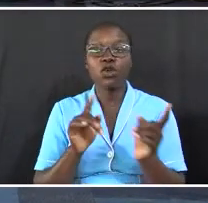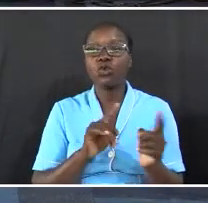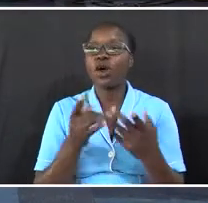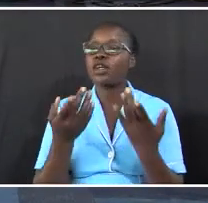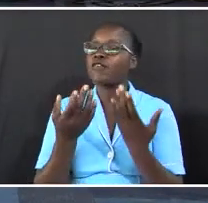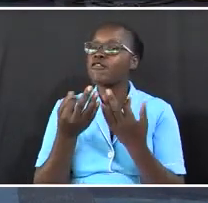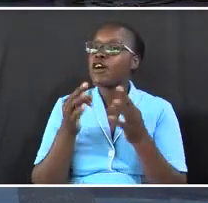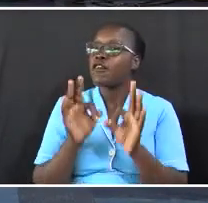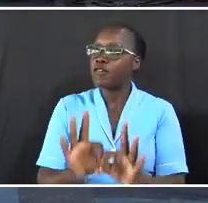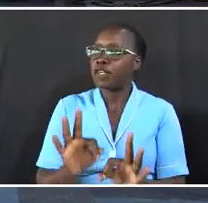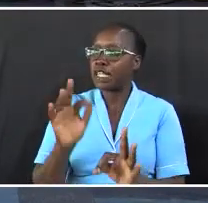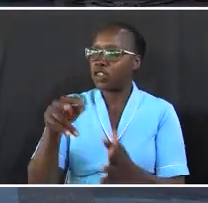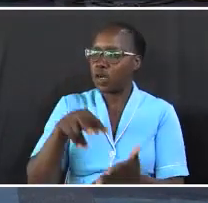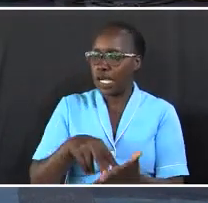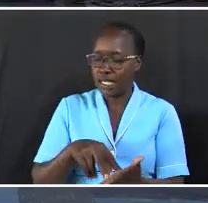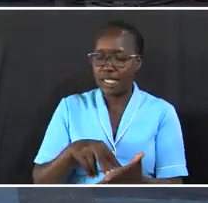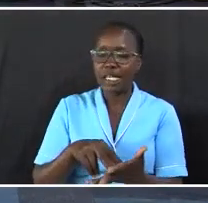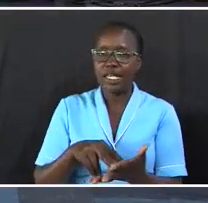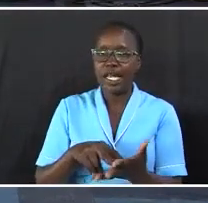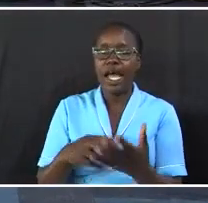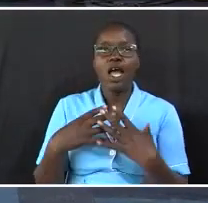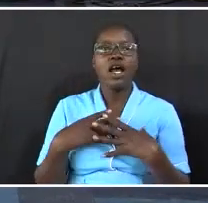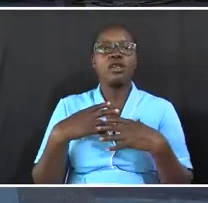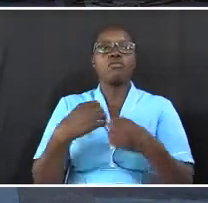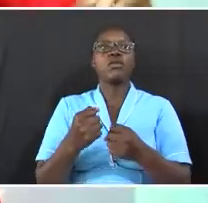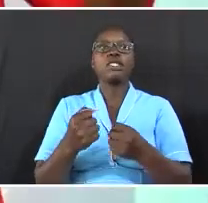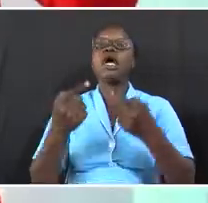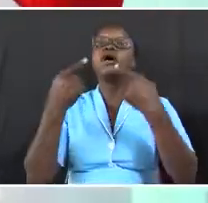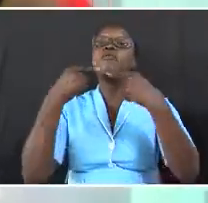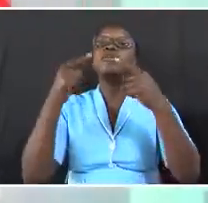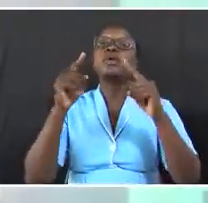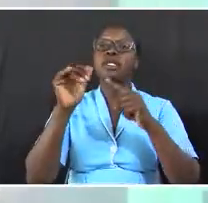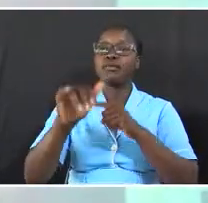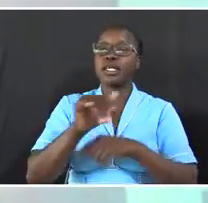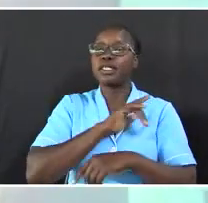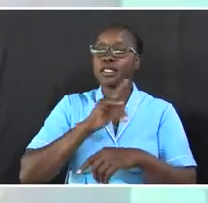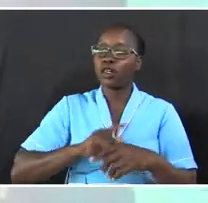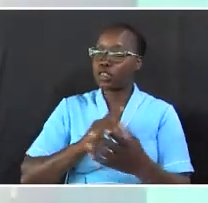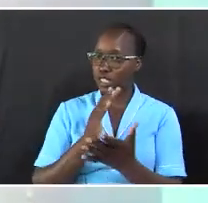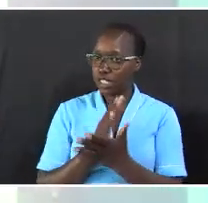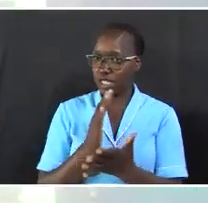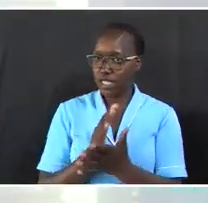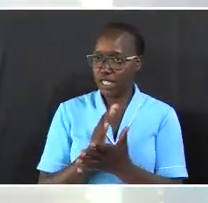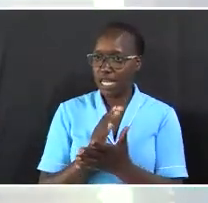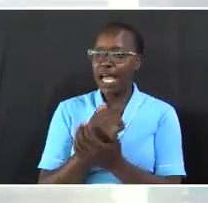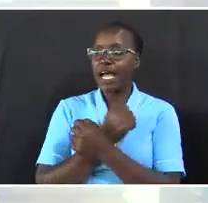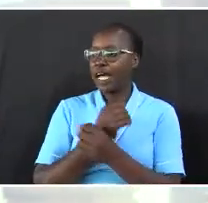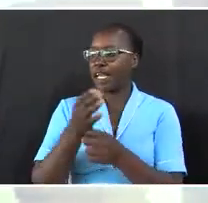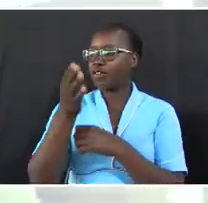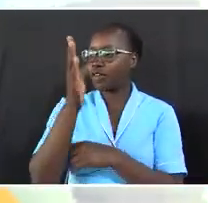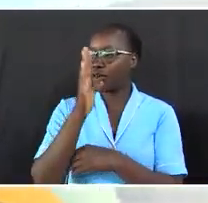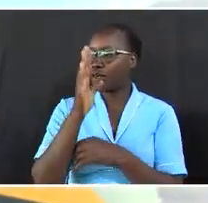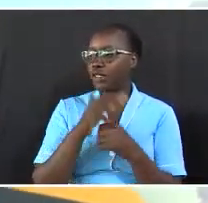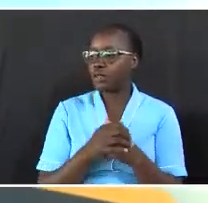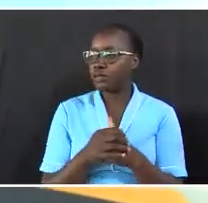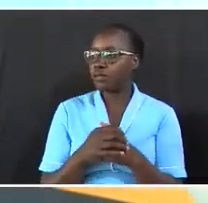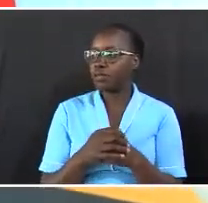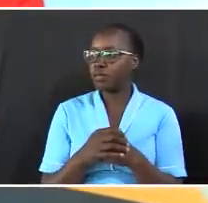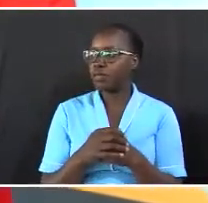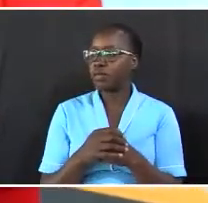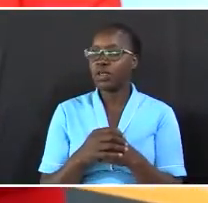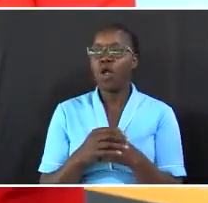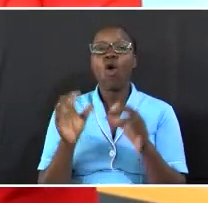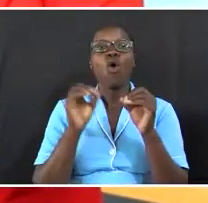it that you can stand and boldly proclaim that the Lord is indeed a loving God.